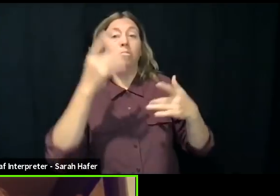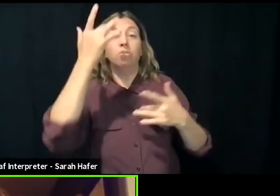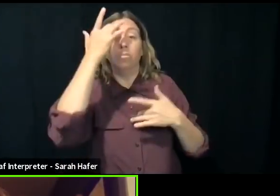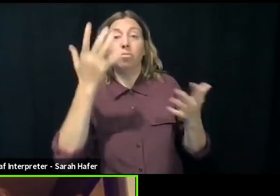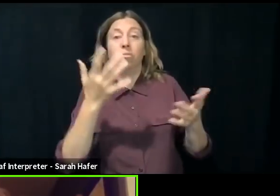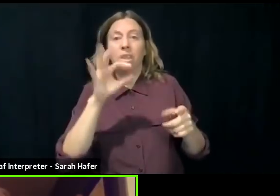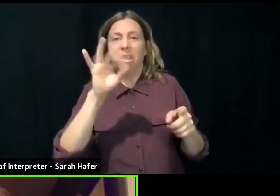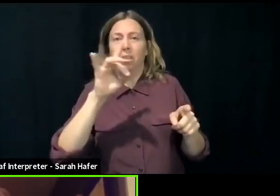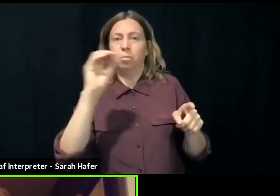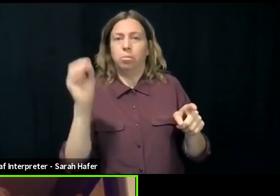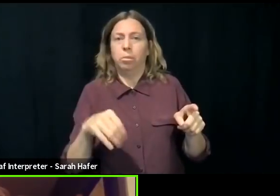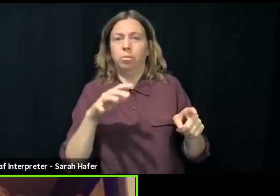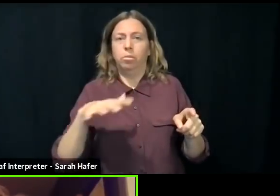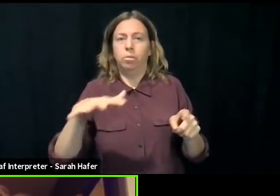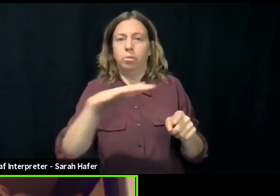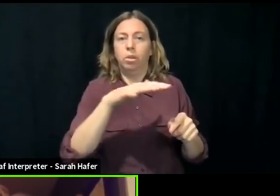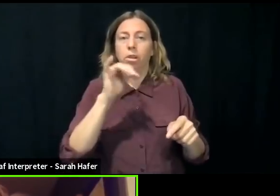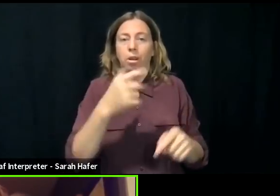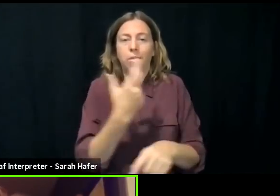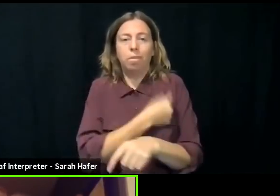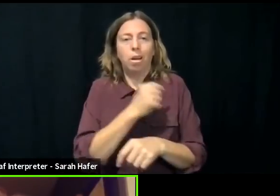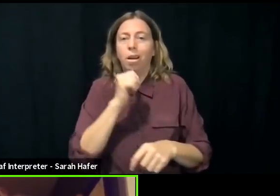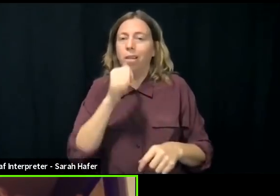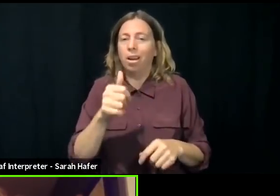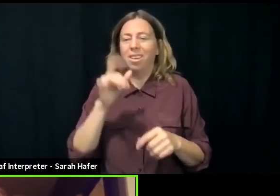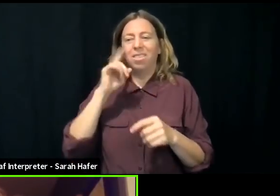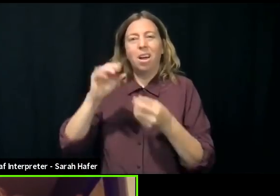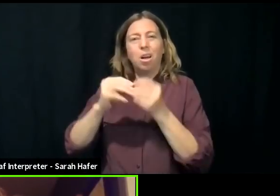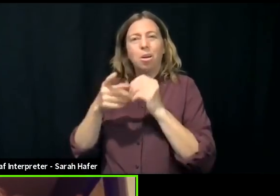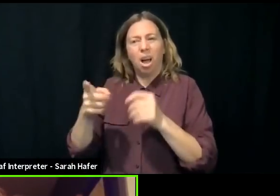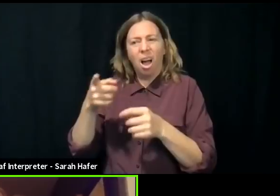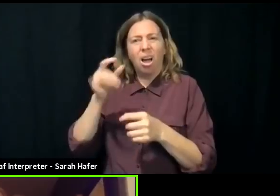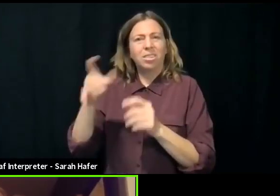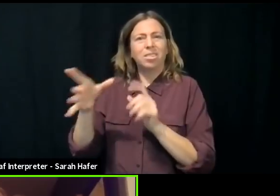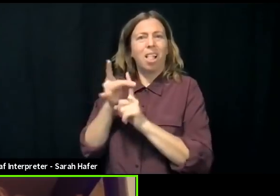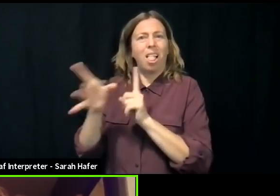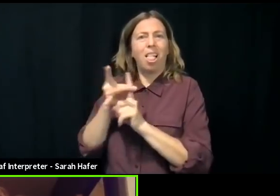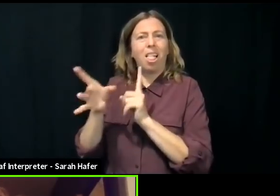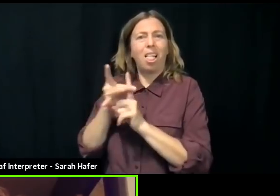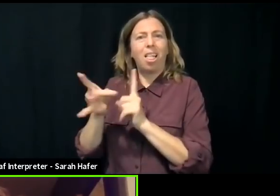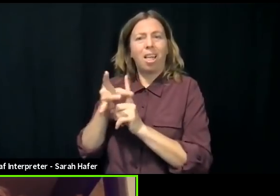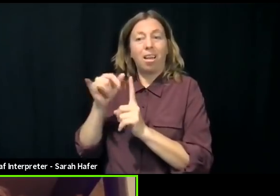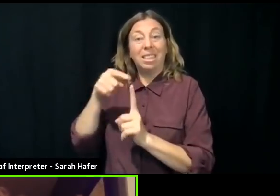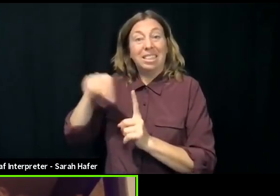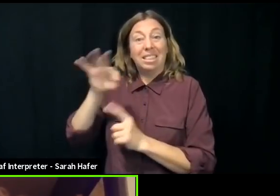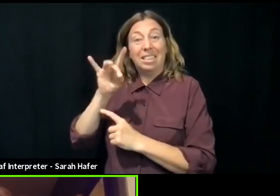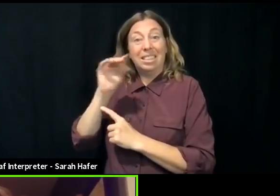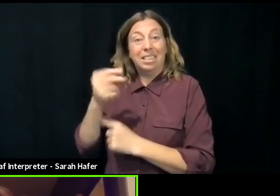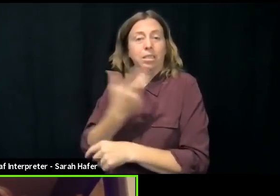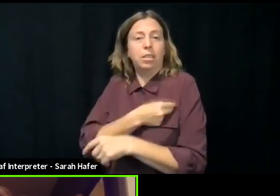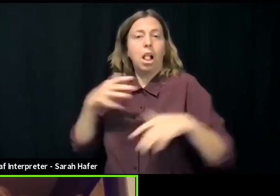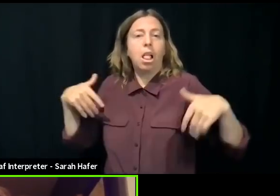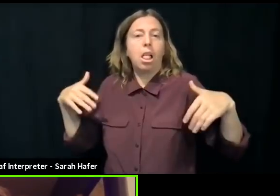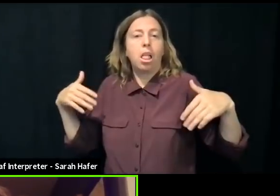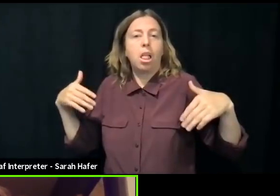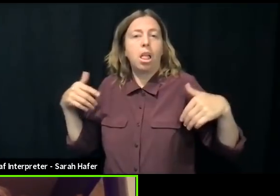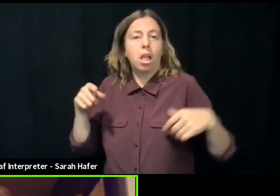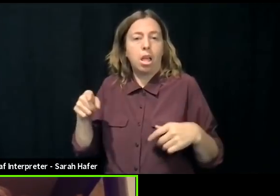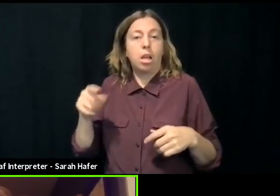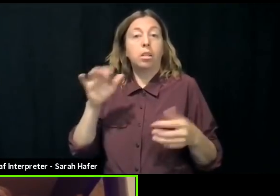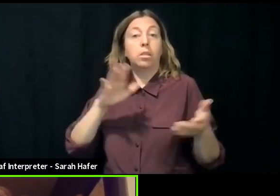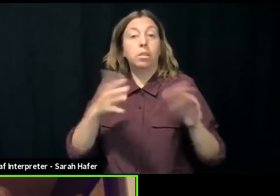vaccinated, 98%. More than 9 in 10 COVID-19 deaths occurred amongst people who are unvaccinated or not